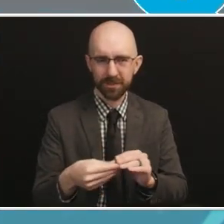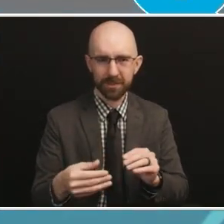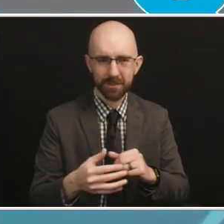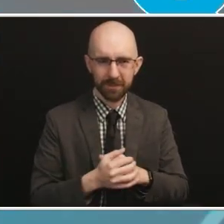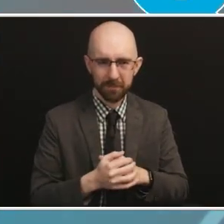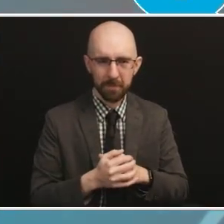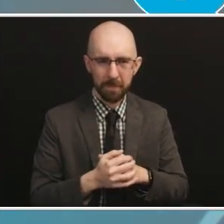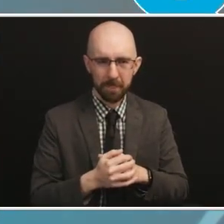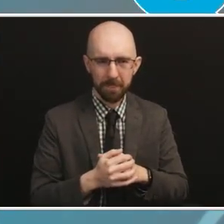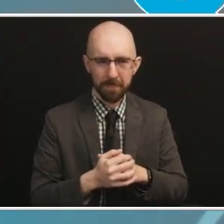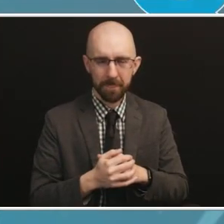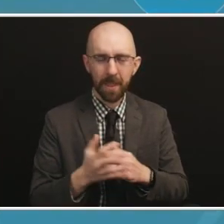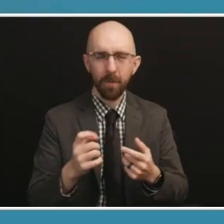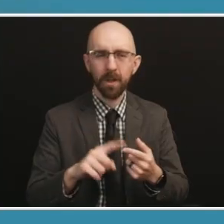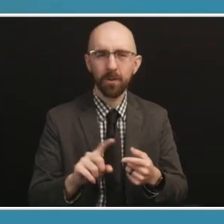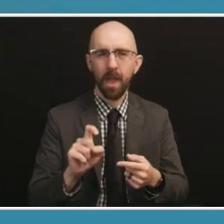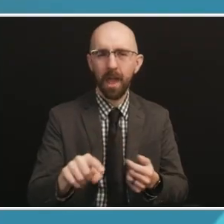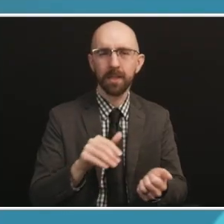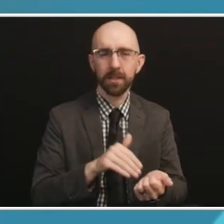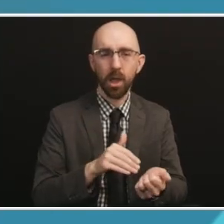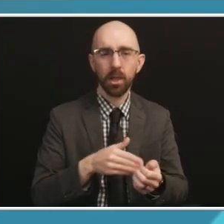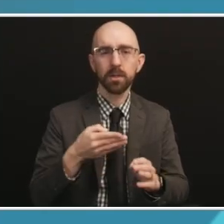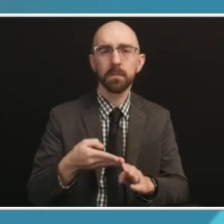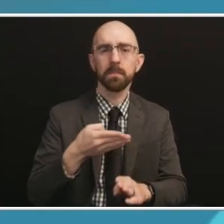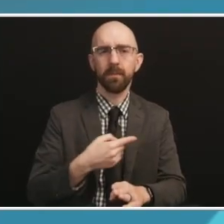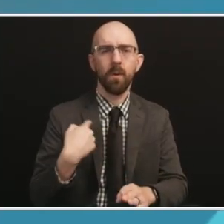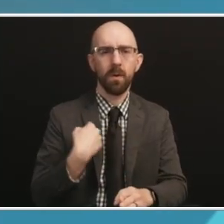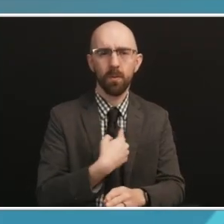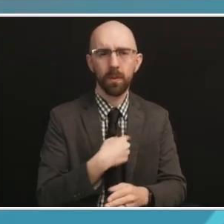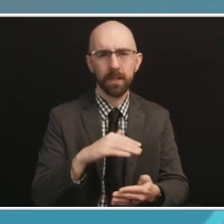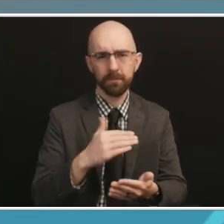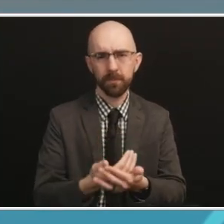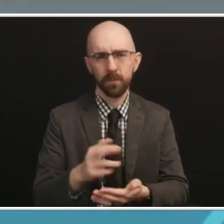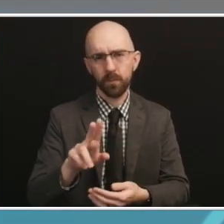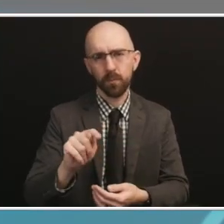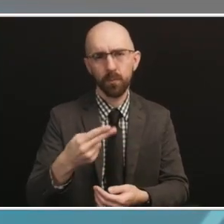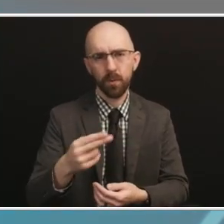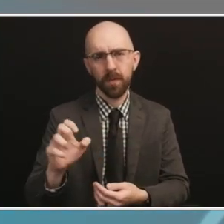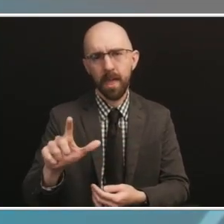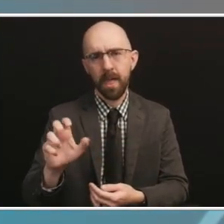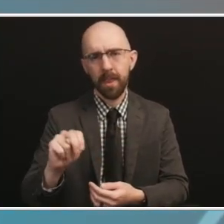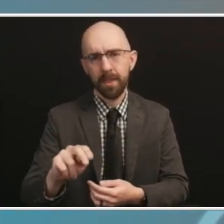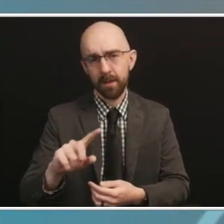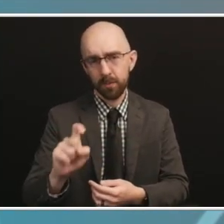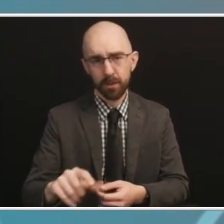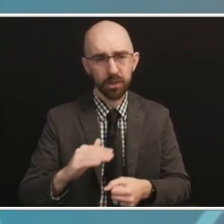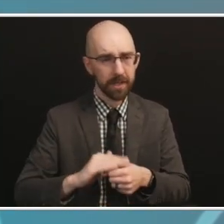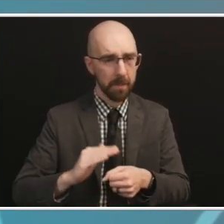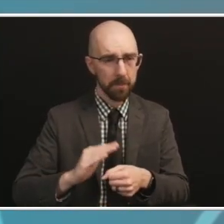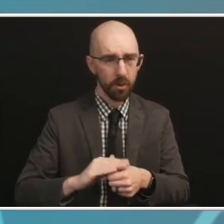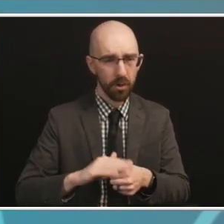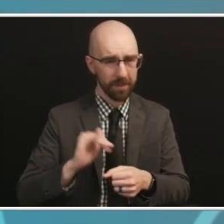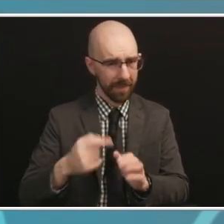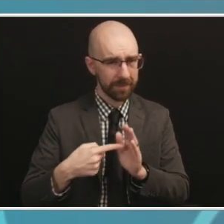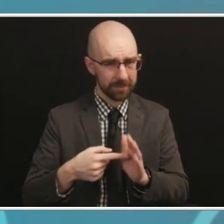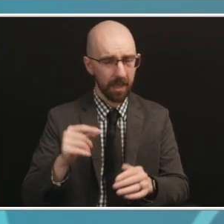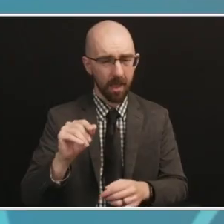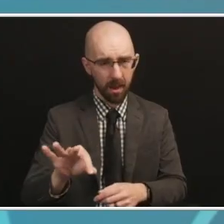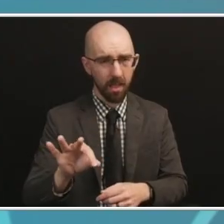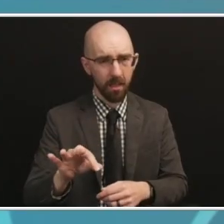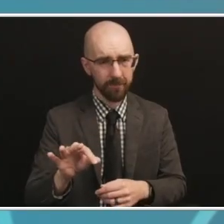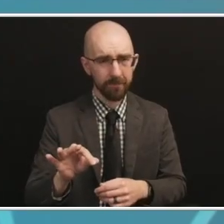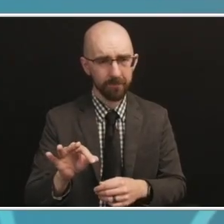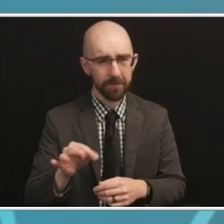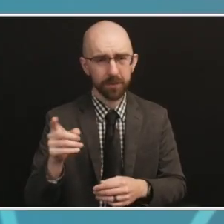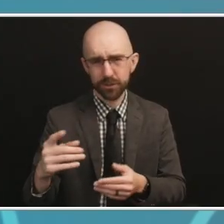I do want to ask the doctor before we get to Ruth Ellen's question, is having a temper a symptom of, she had said the